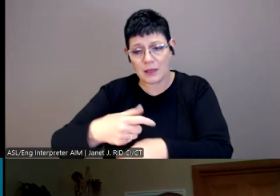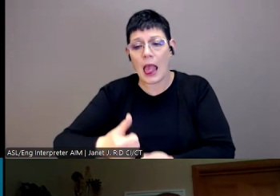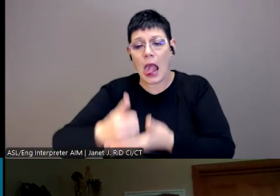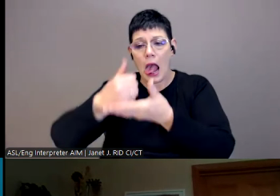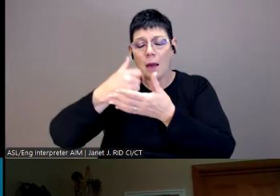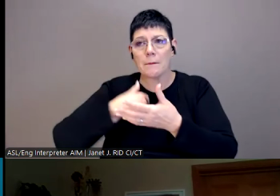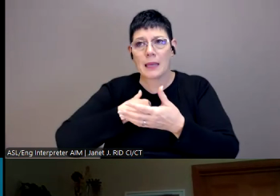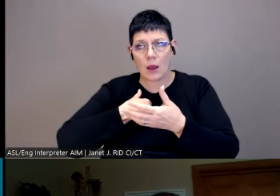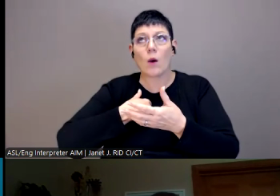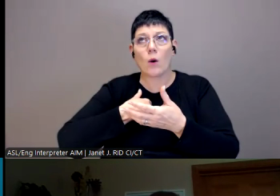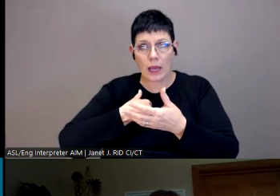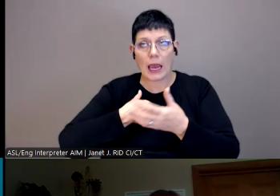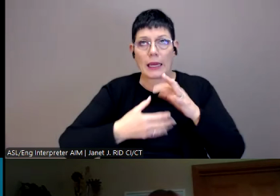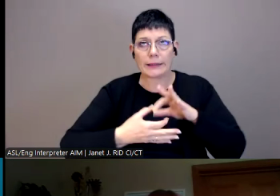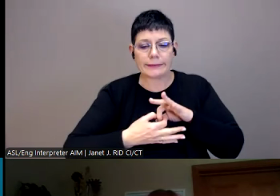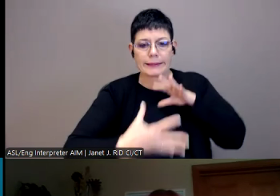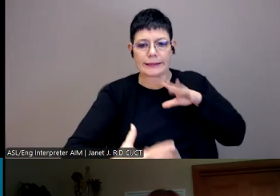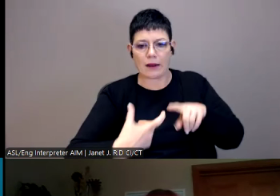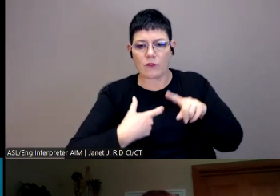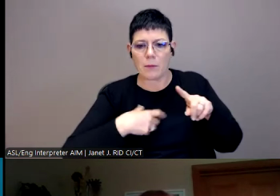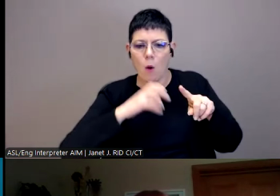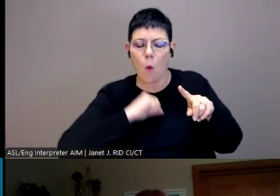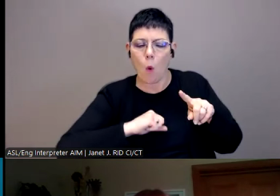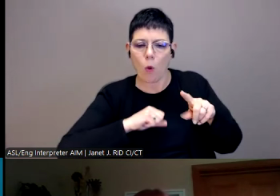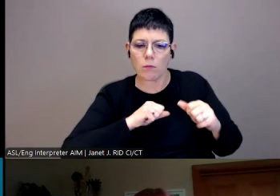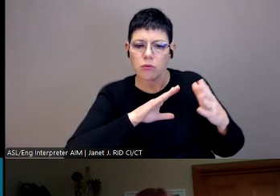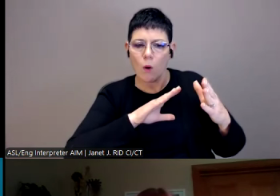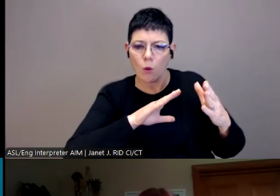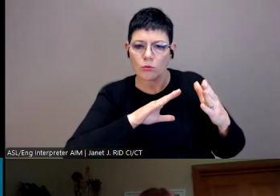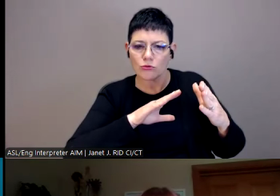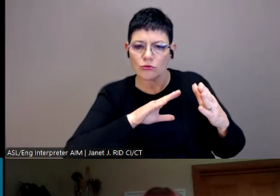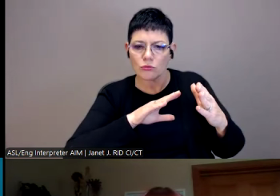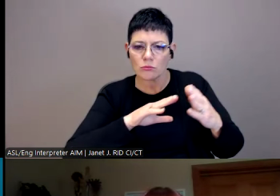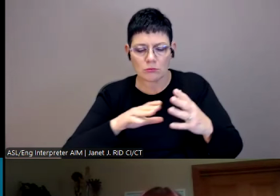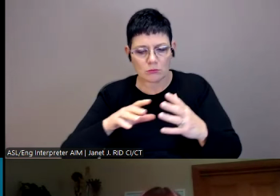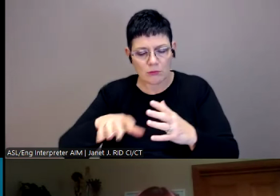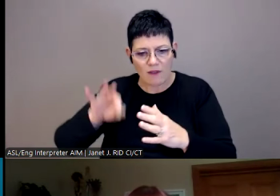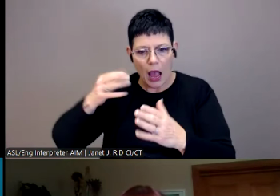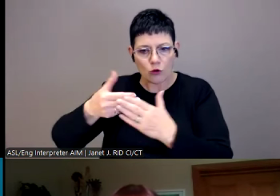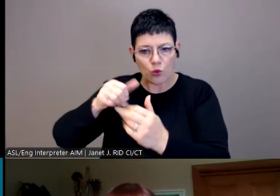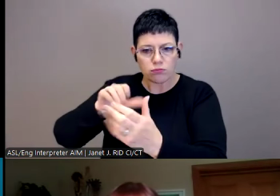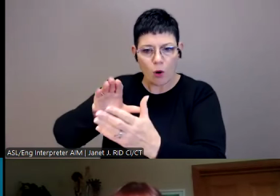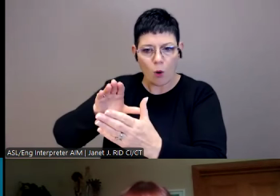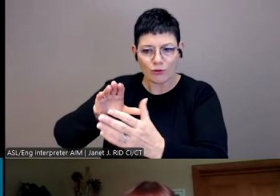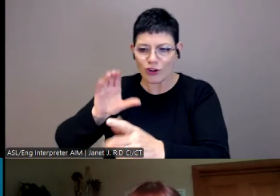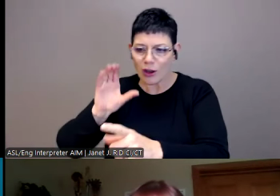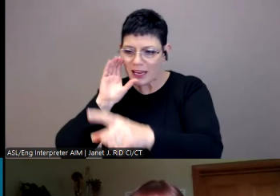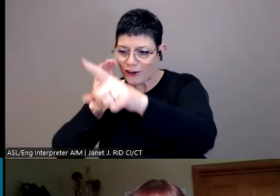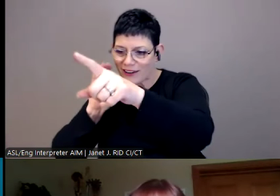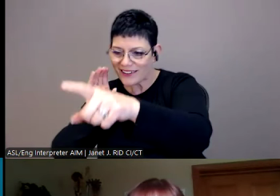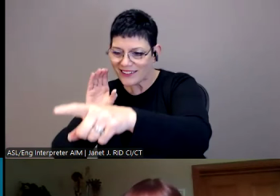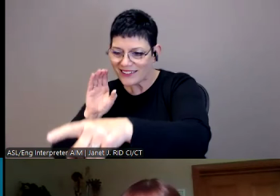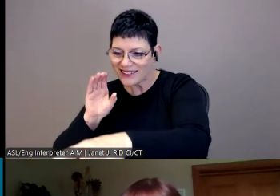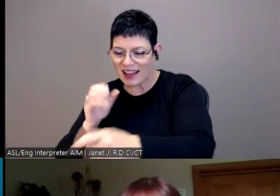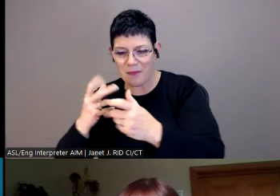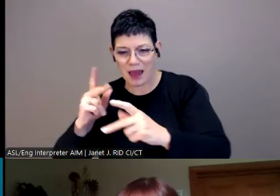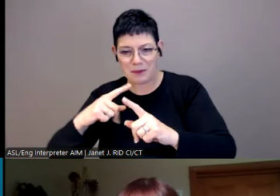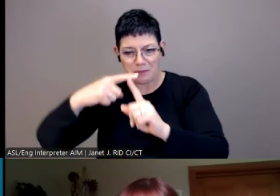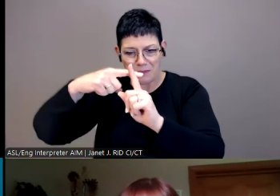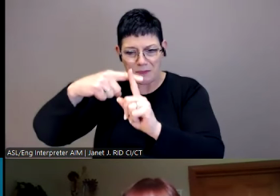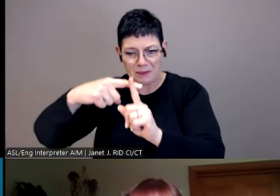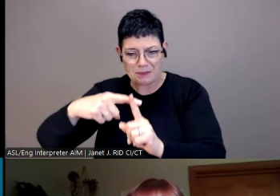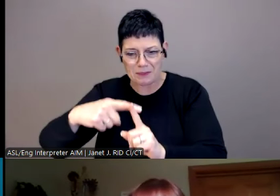own paradigms and challenge myself. So I'm really excited to talk with more of you. I'm seeing from the chat and the Q&A that folks have amazing